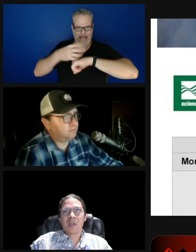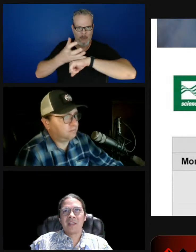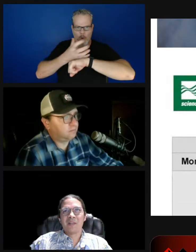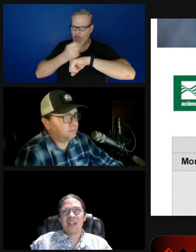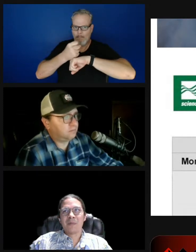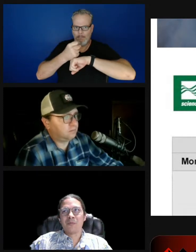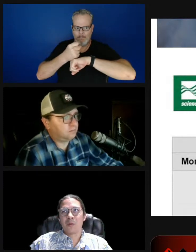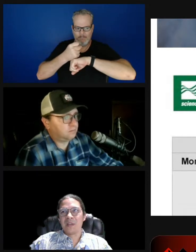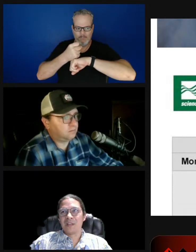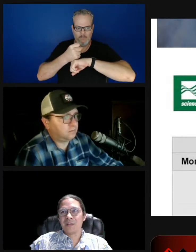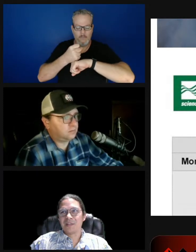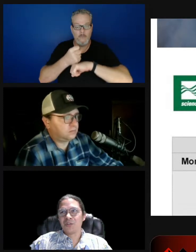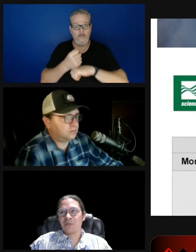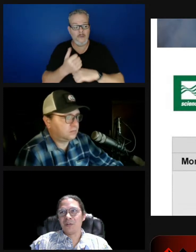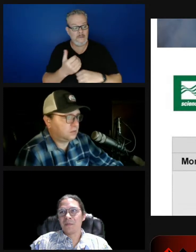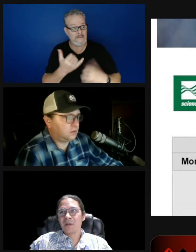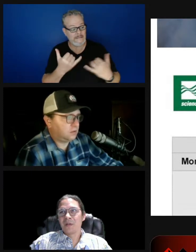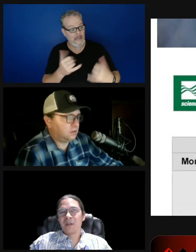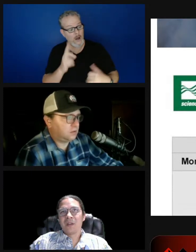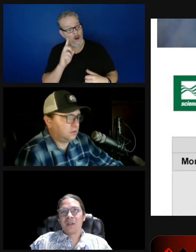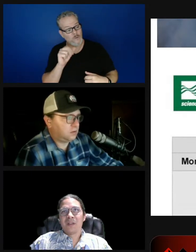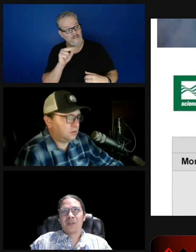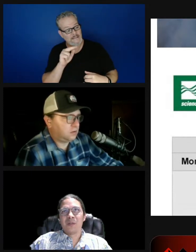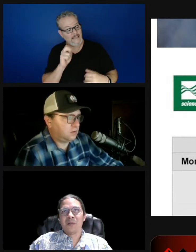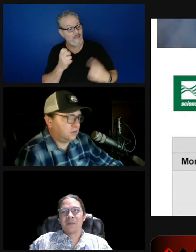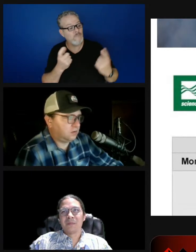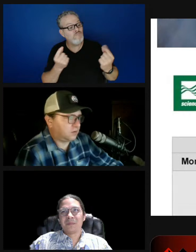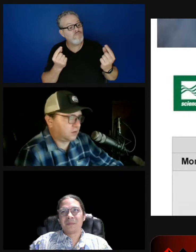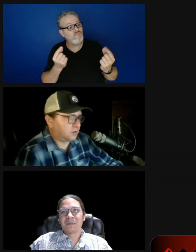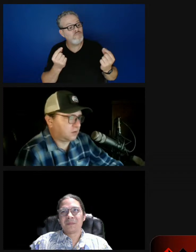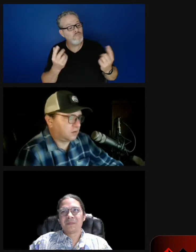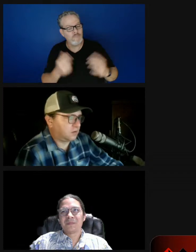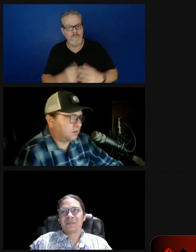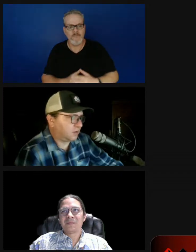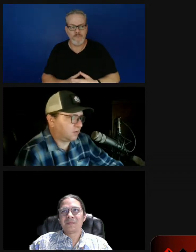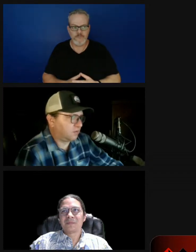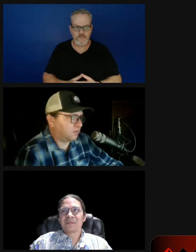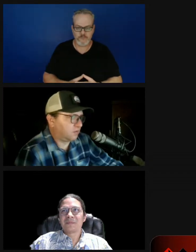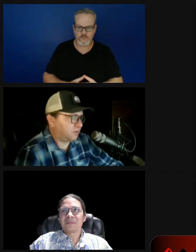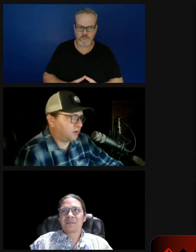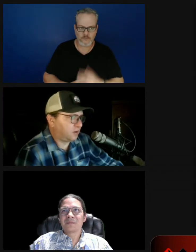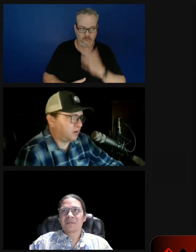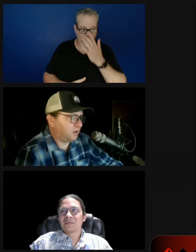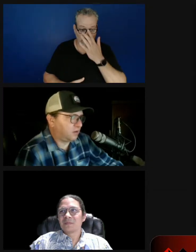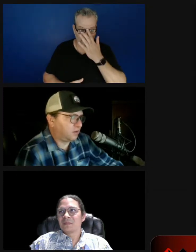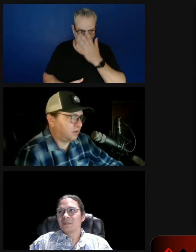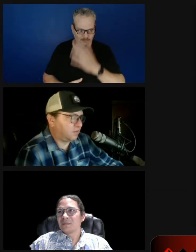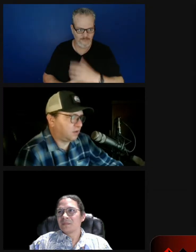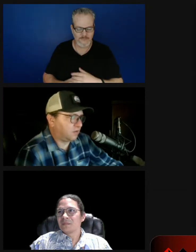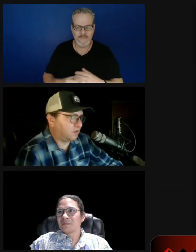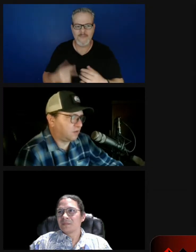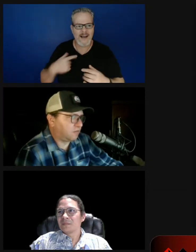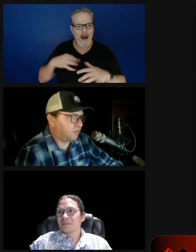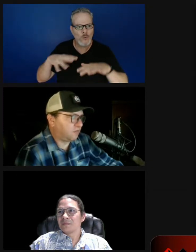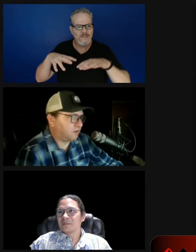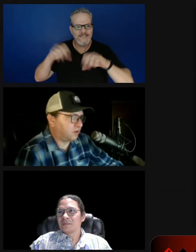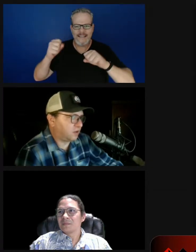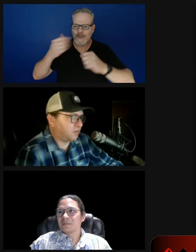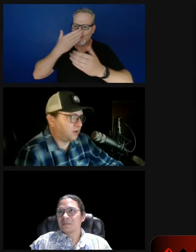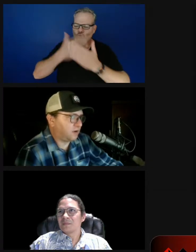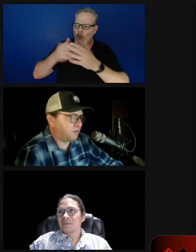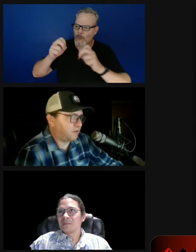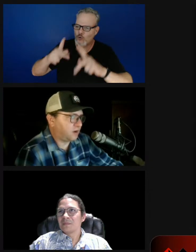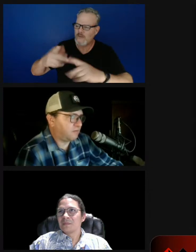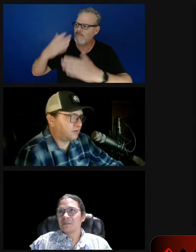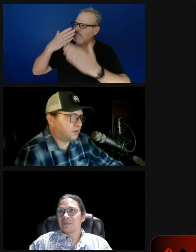what have we got here, Dane, before we transition over? So I'd just like to, take this little opportunity to give thanks to the Puna Strong and